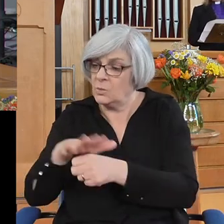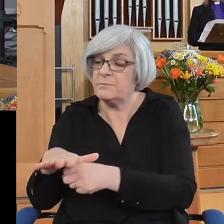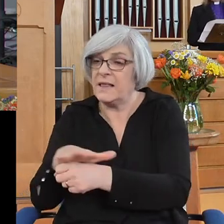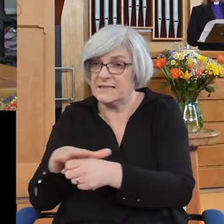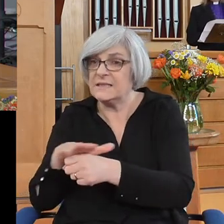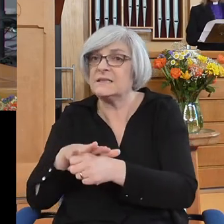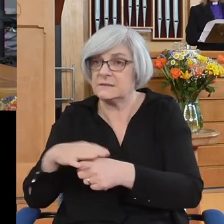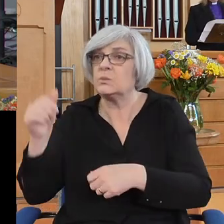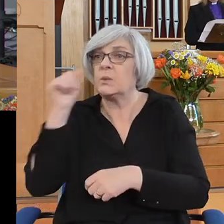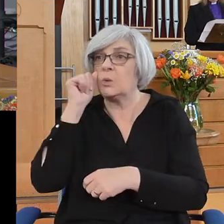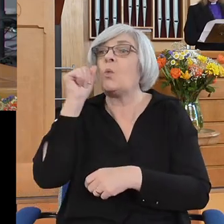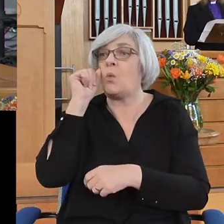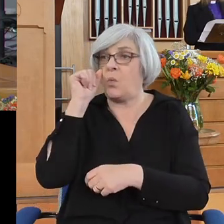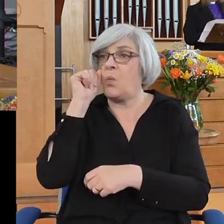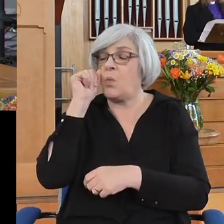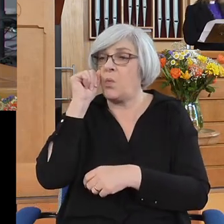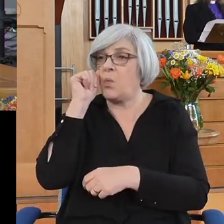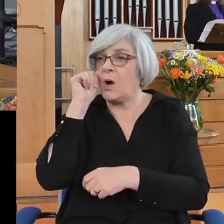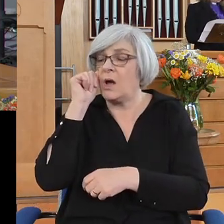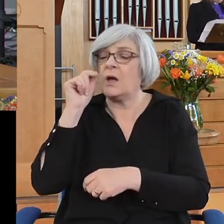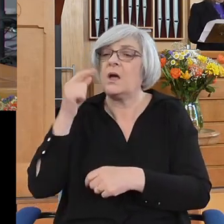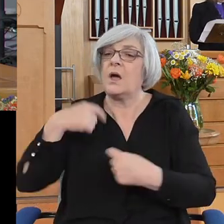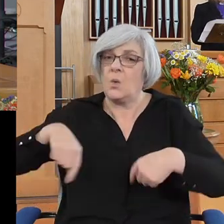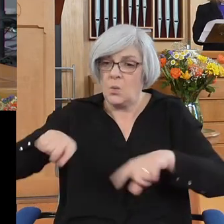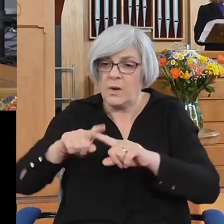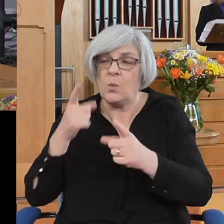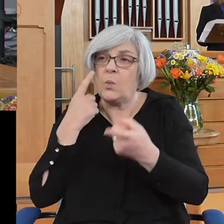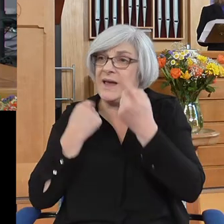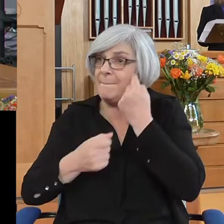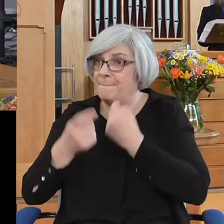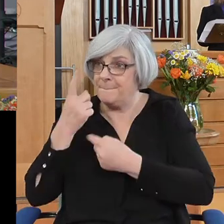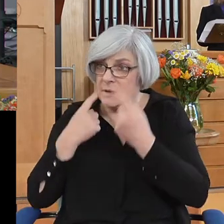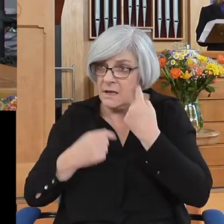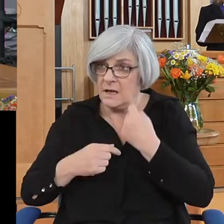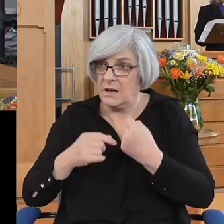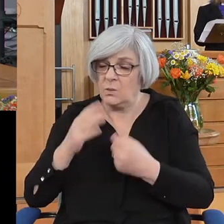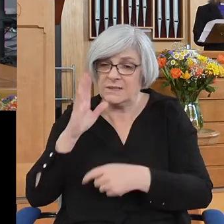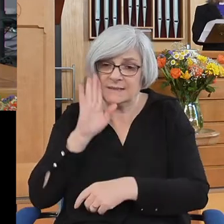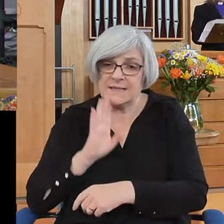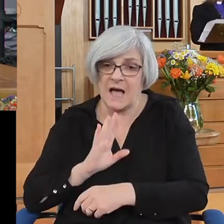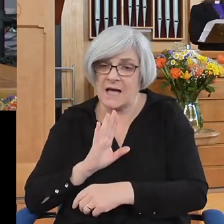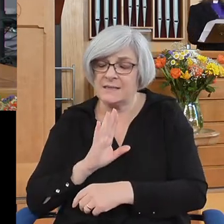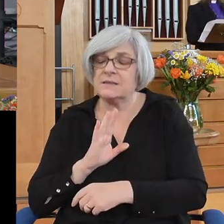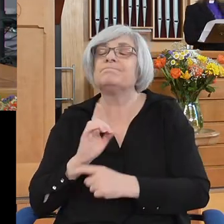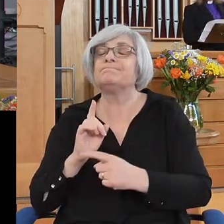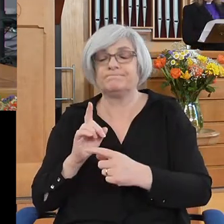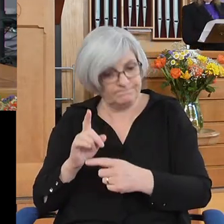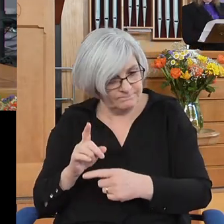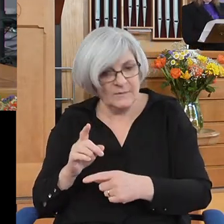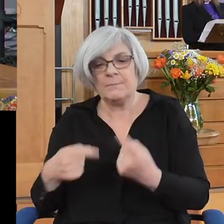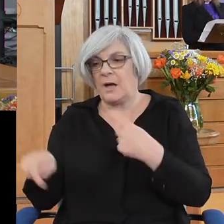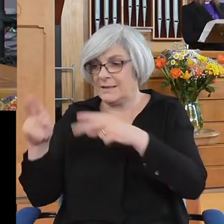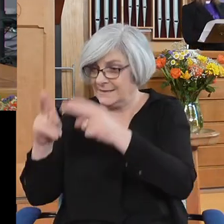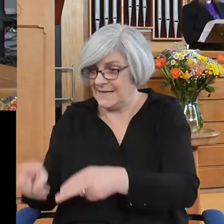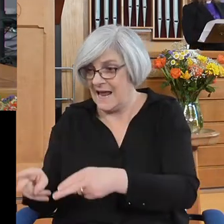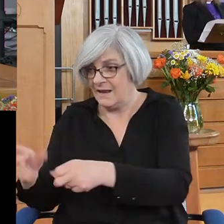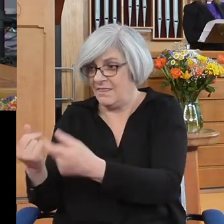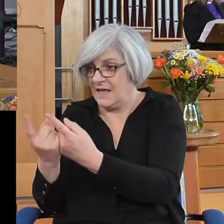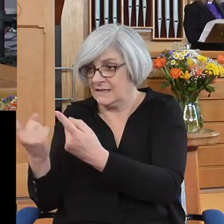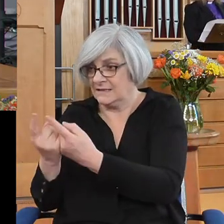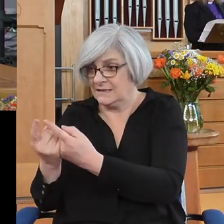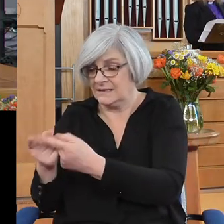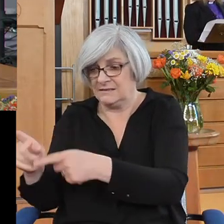know that while we weep and mourn, that however deader than dead things